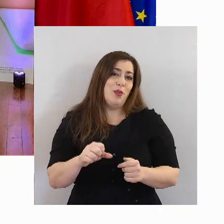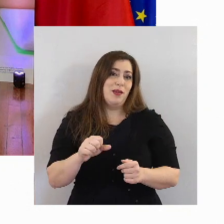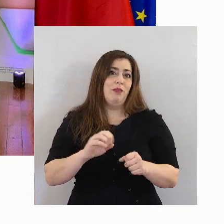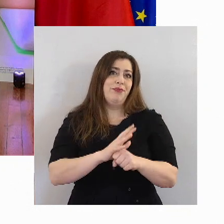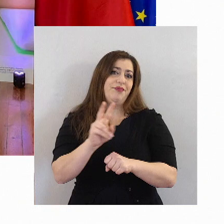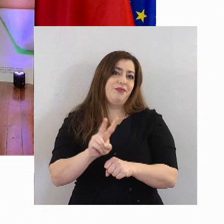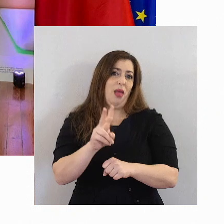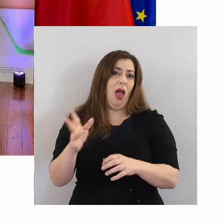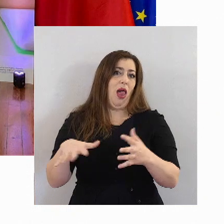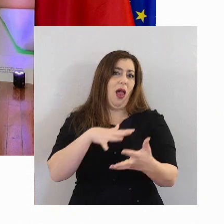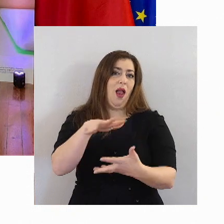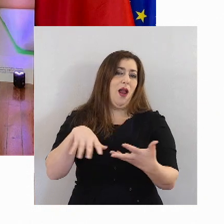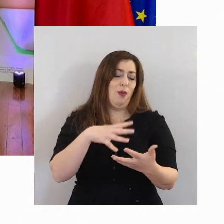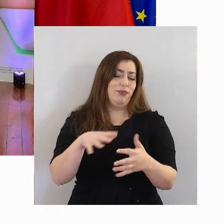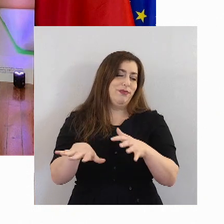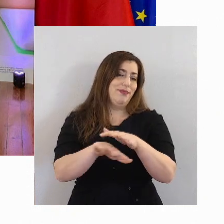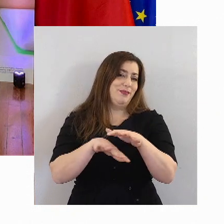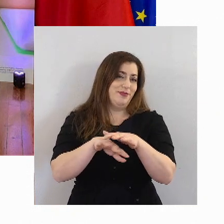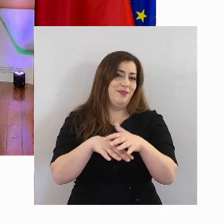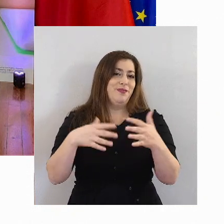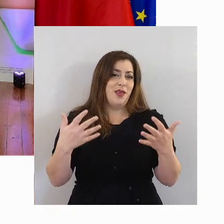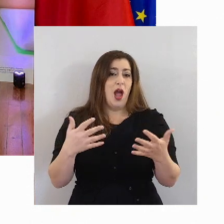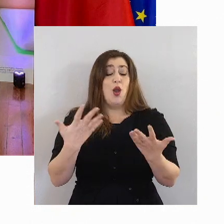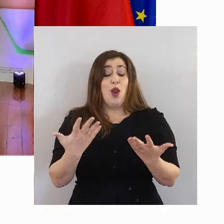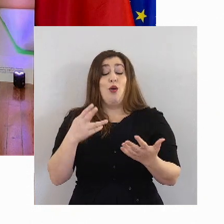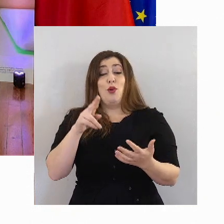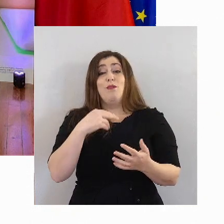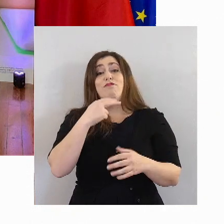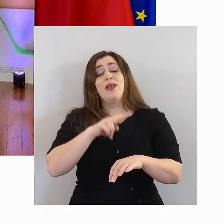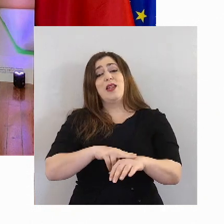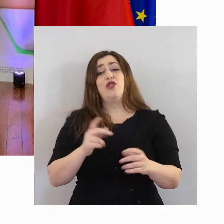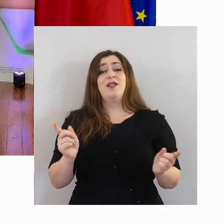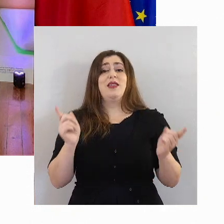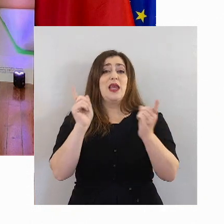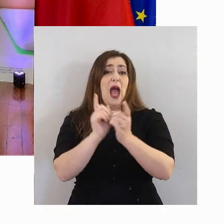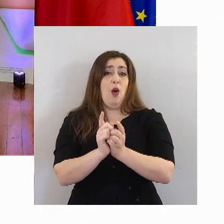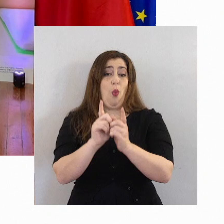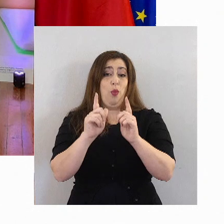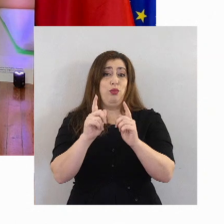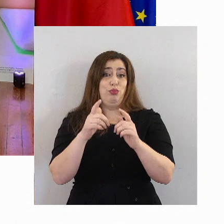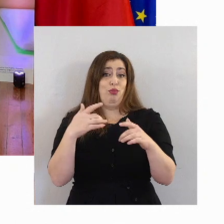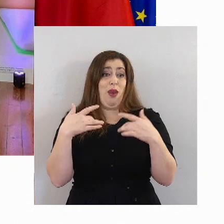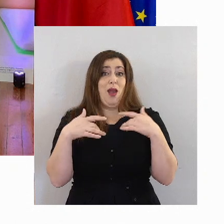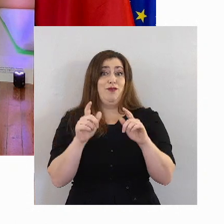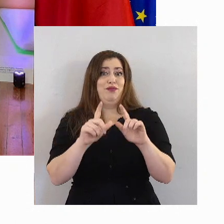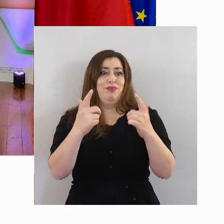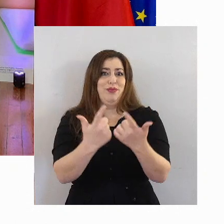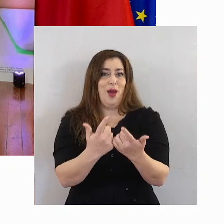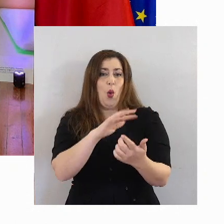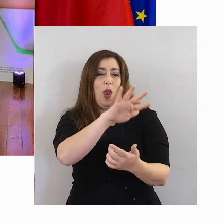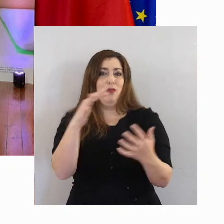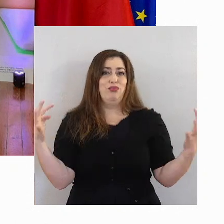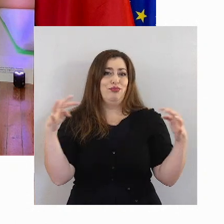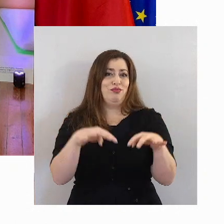pandemic also put on hold any in-person events for months. It was therefore a relatively